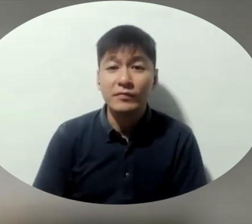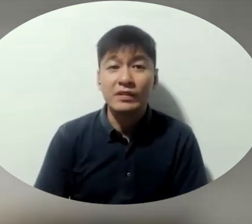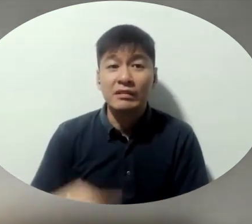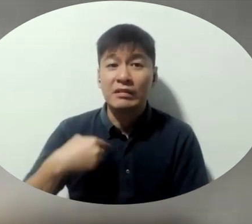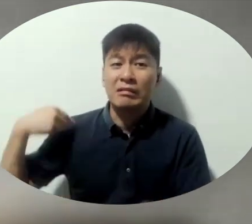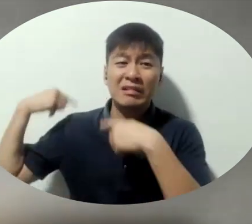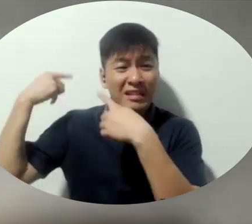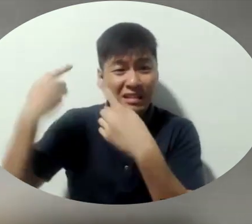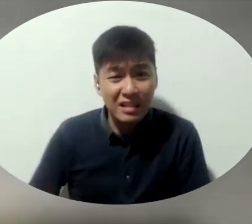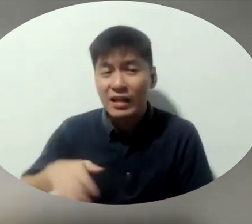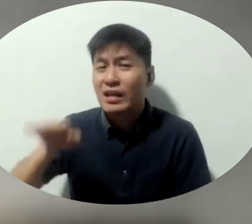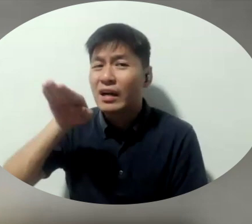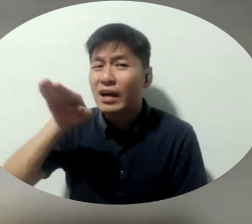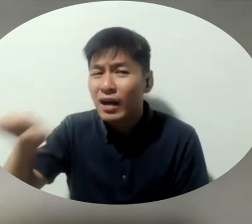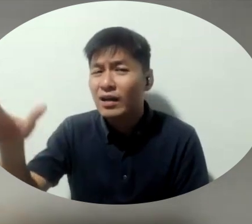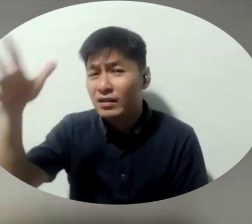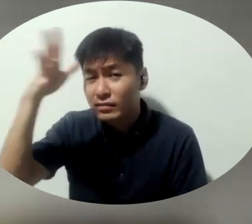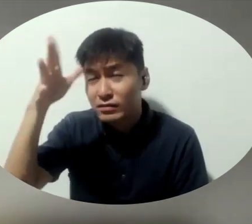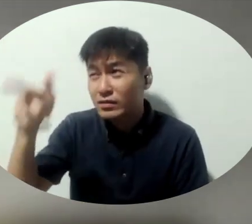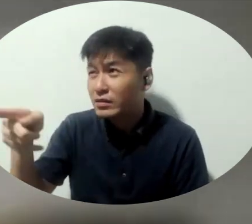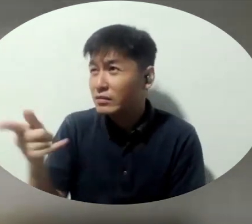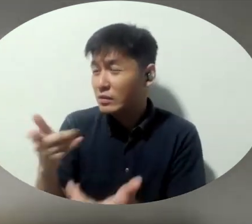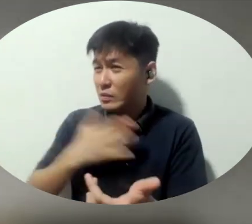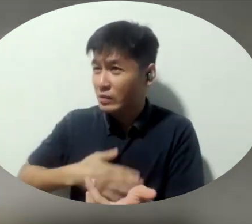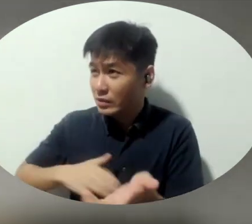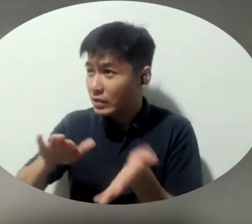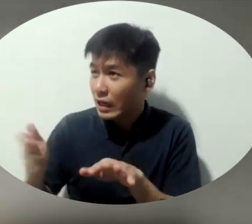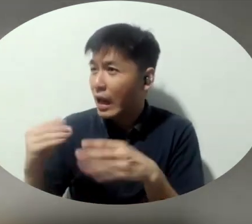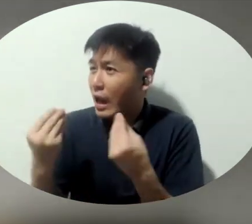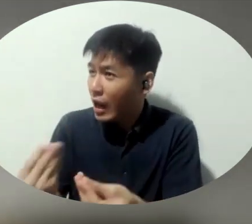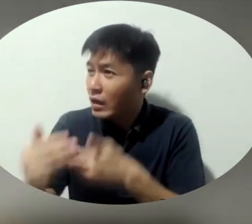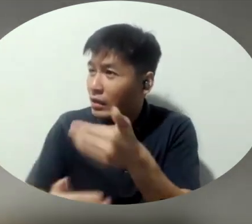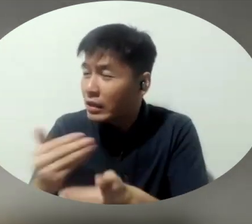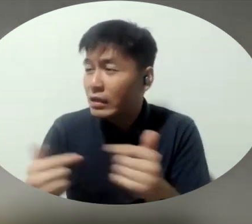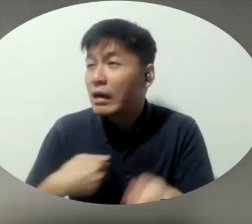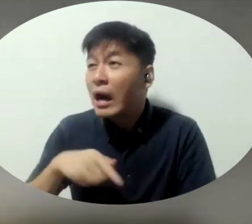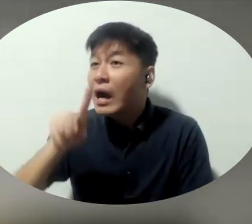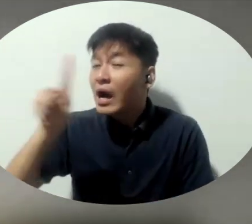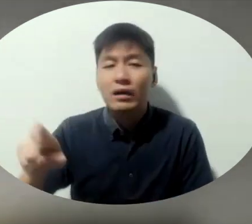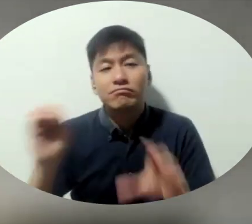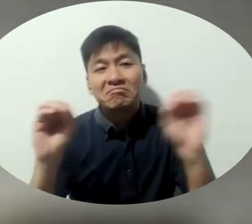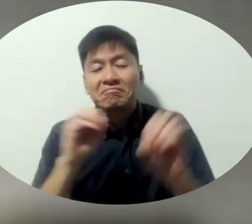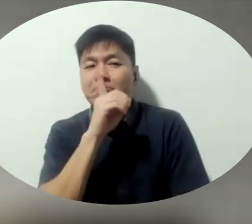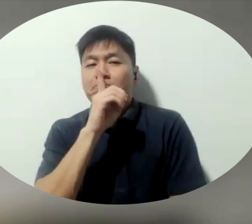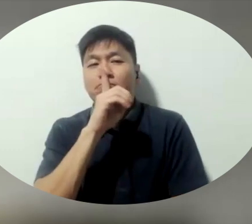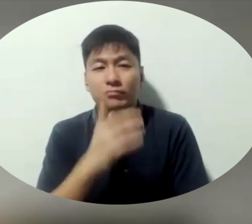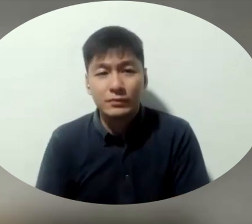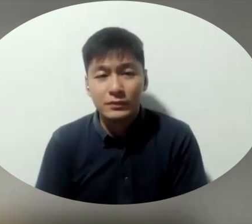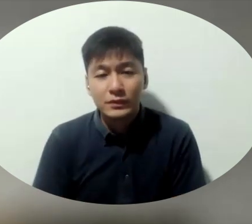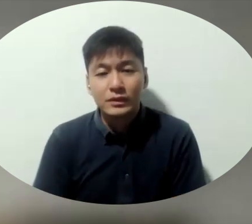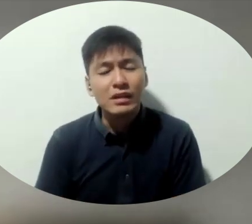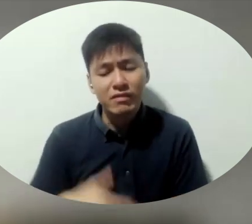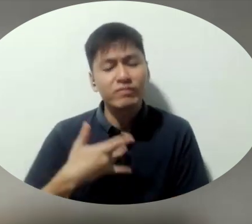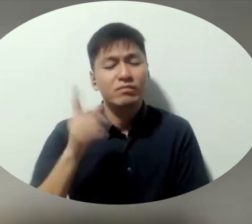And if we are actually really going through that right now, and it came to my realization after 43 years and saying that, Daddy, what